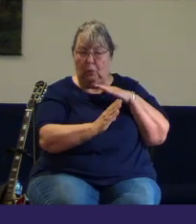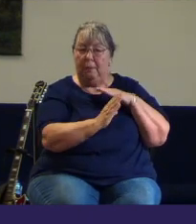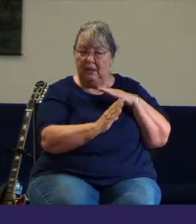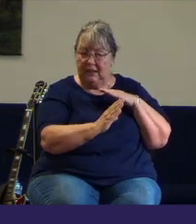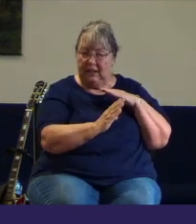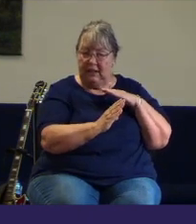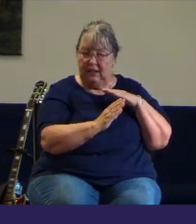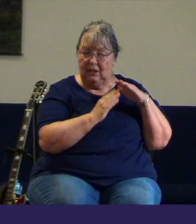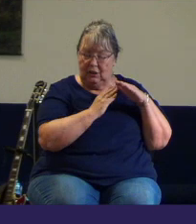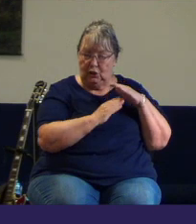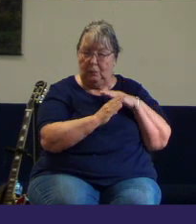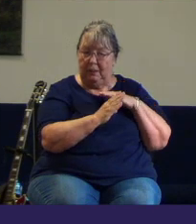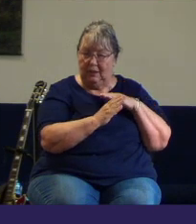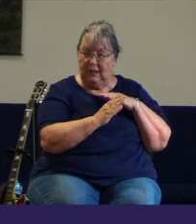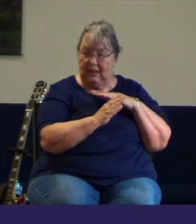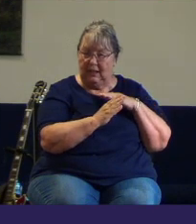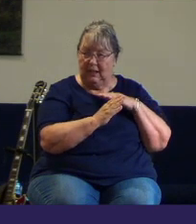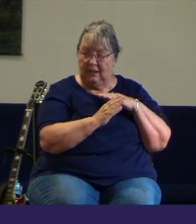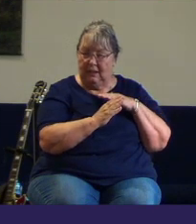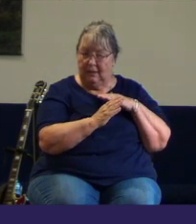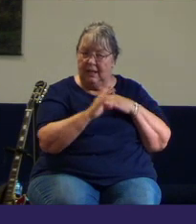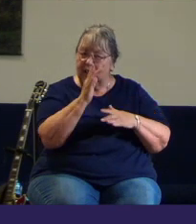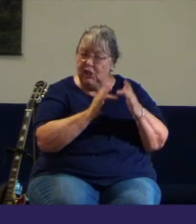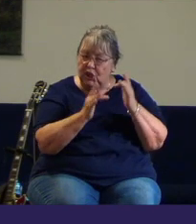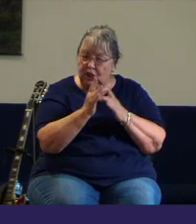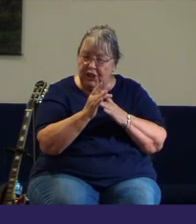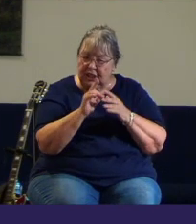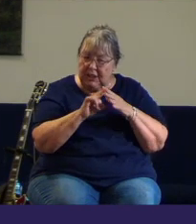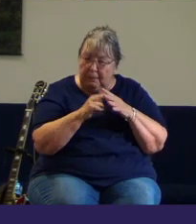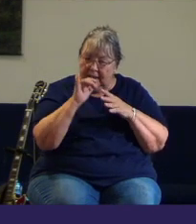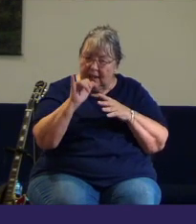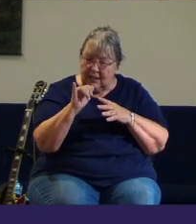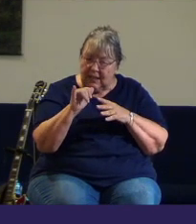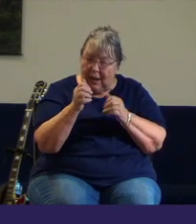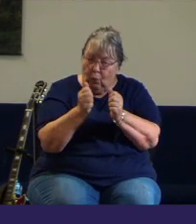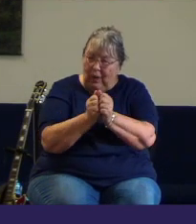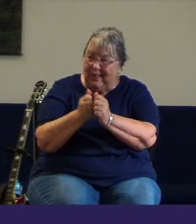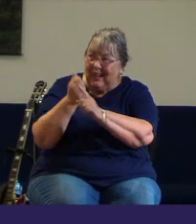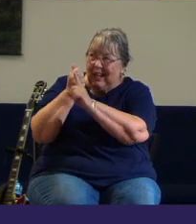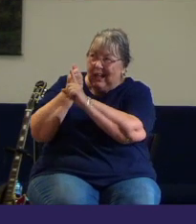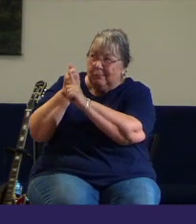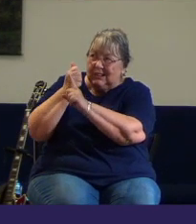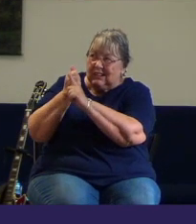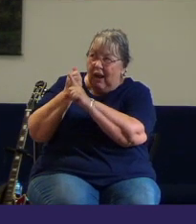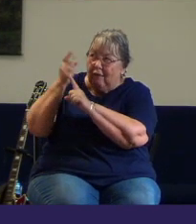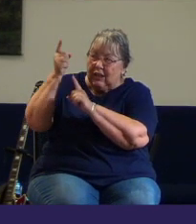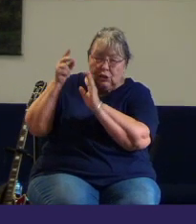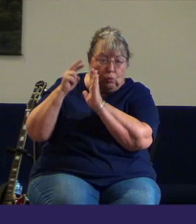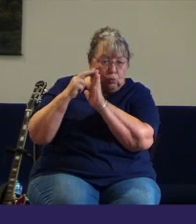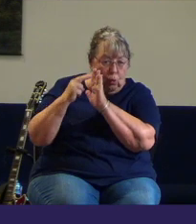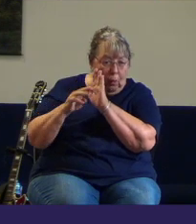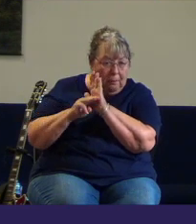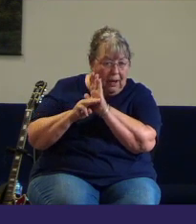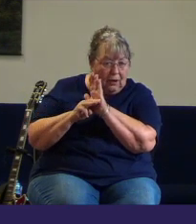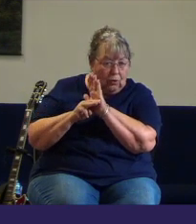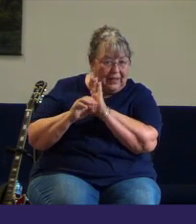with himself, by the way. Jesus begins that lesson on humility with himself as a role model, an example for you and